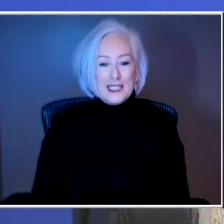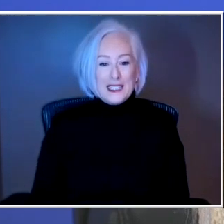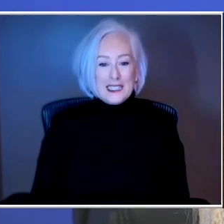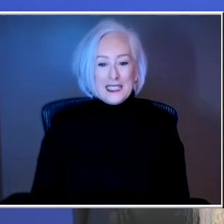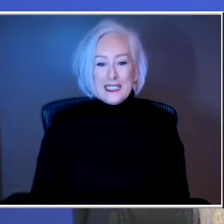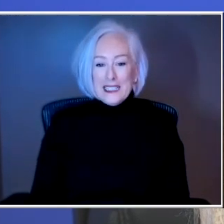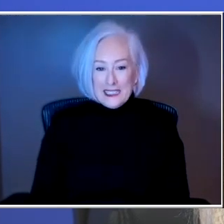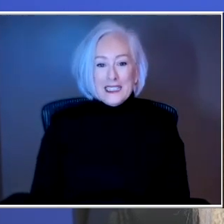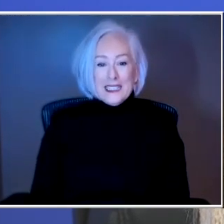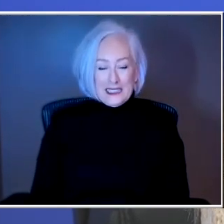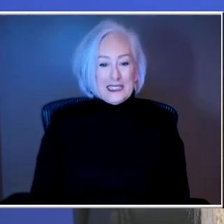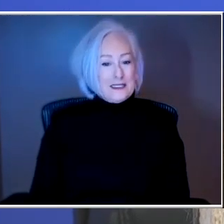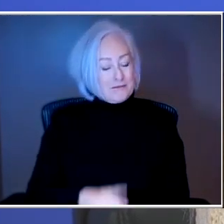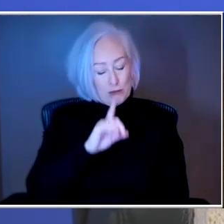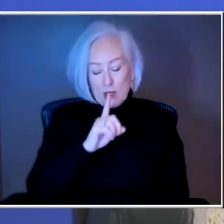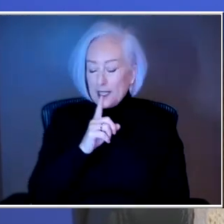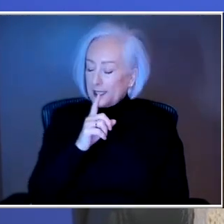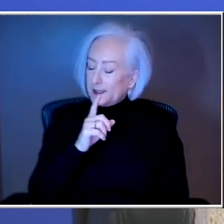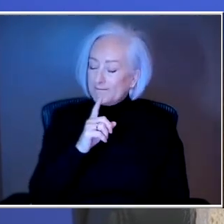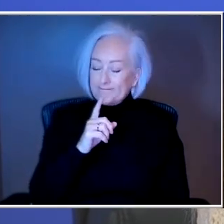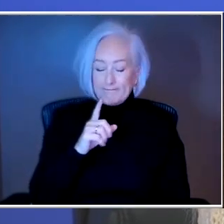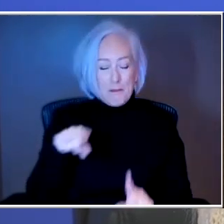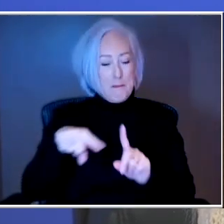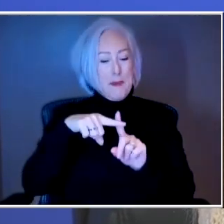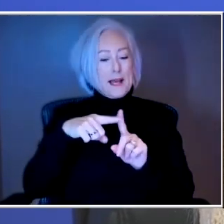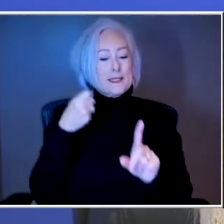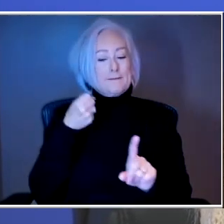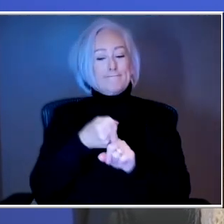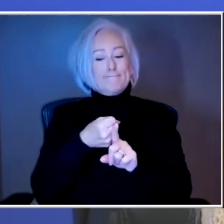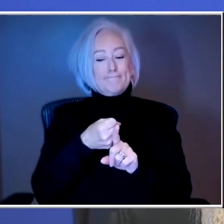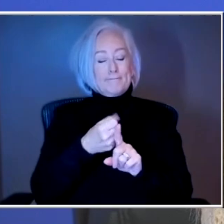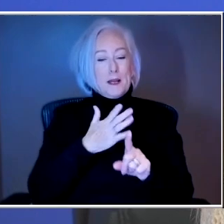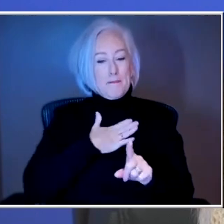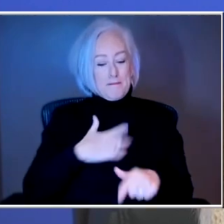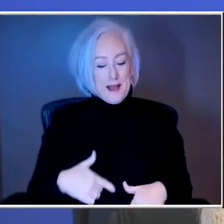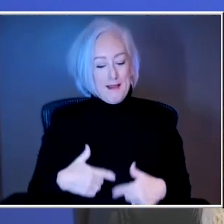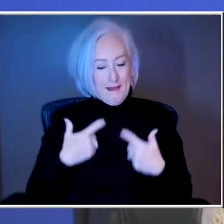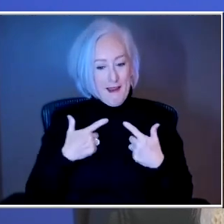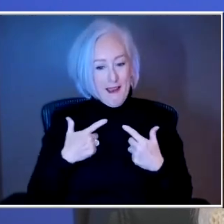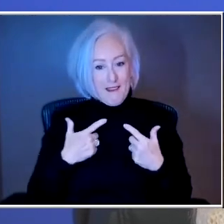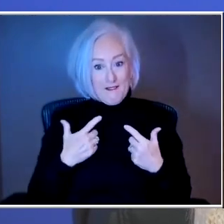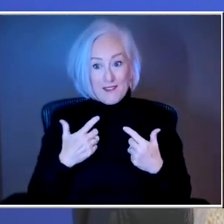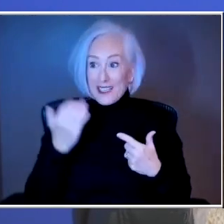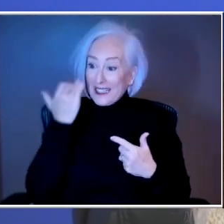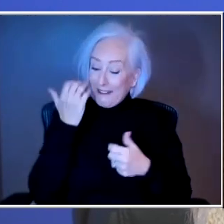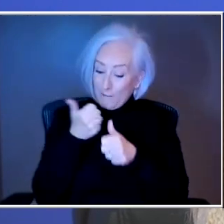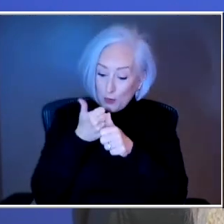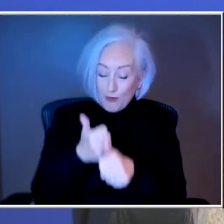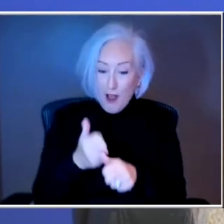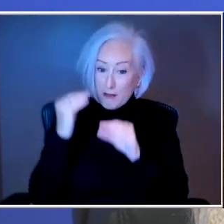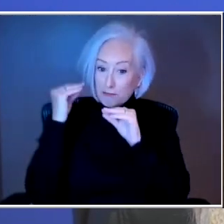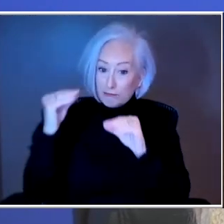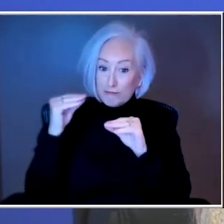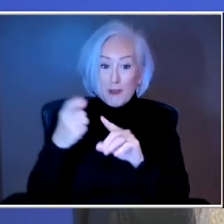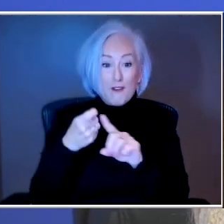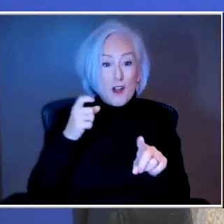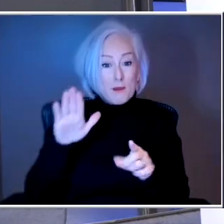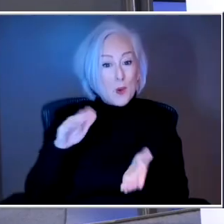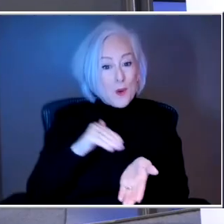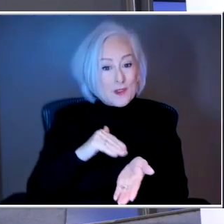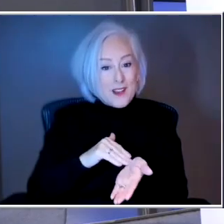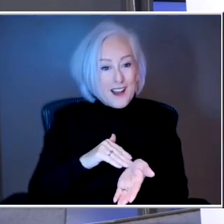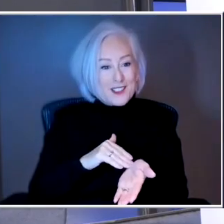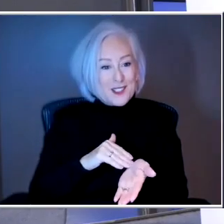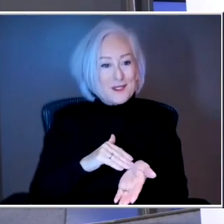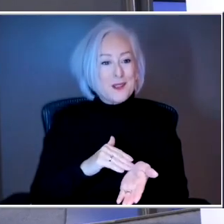it was life-changing. And as long as you do what you're told by your physician, it's easier. It's possible.